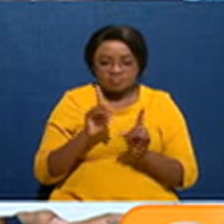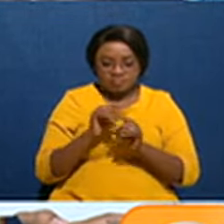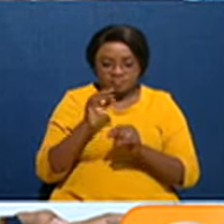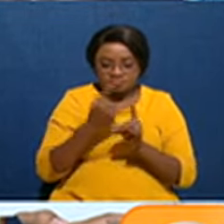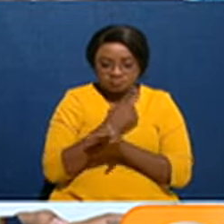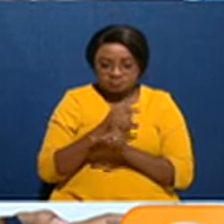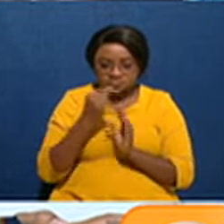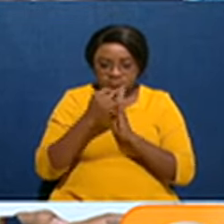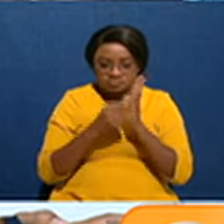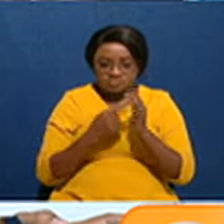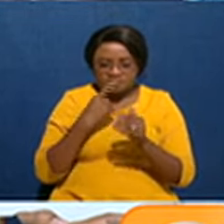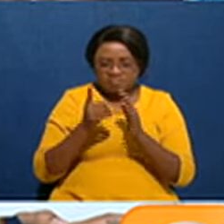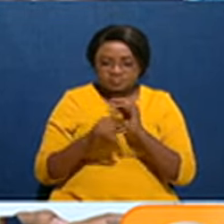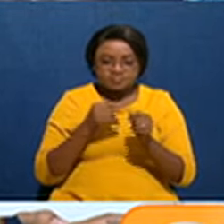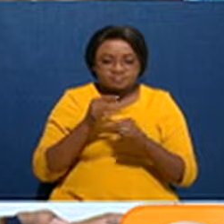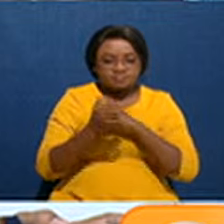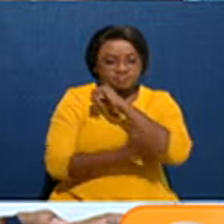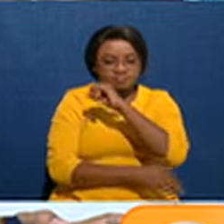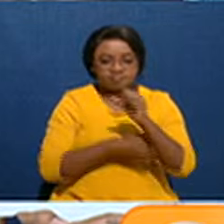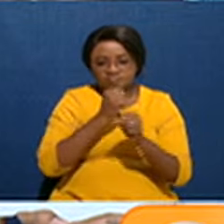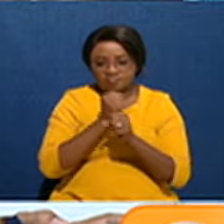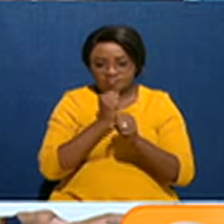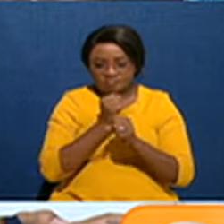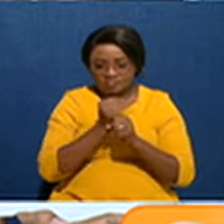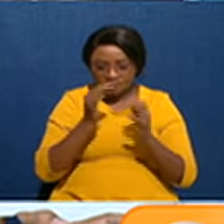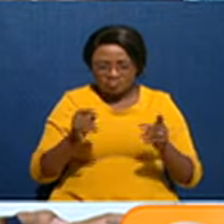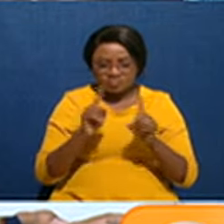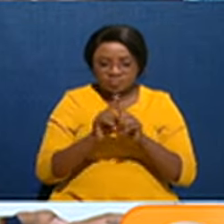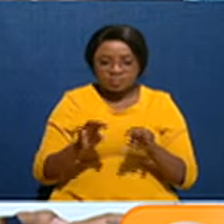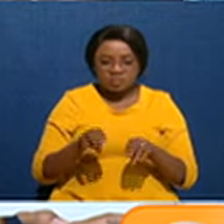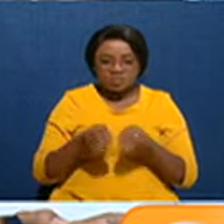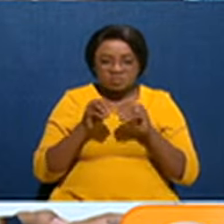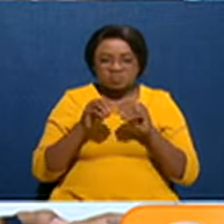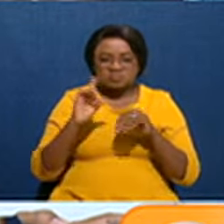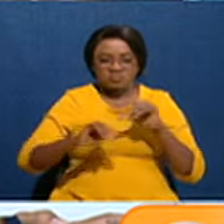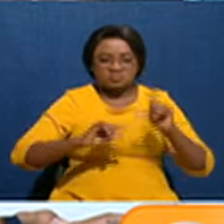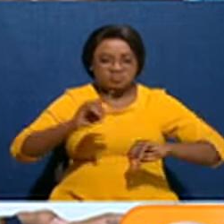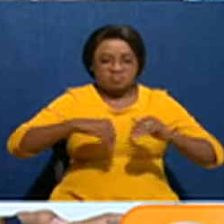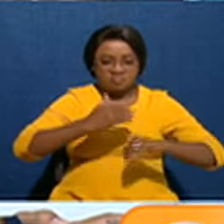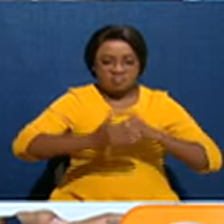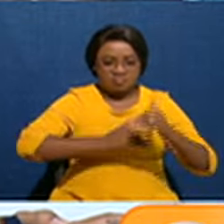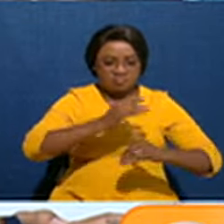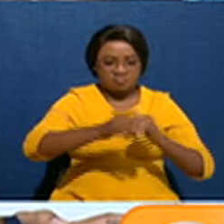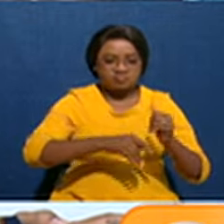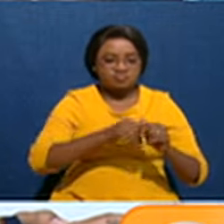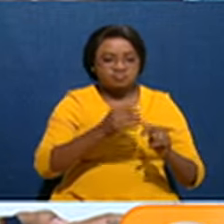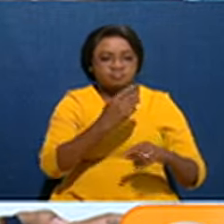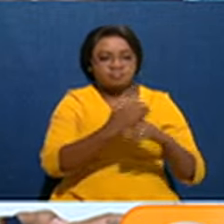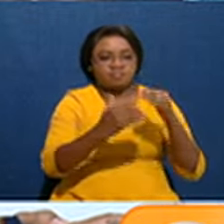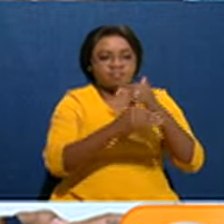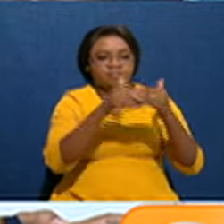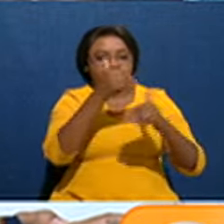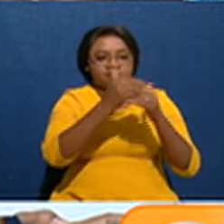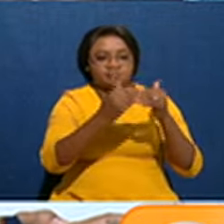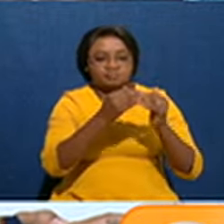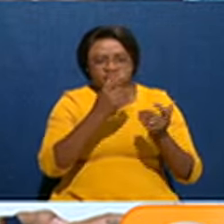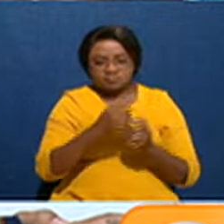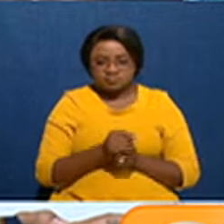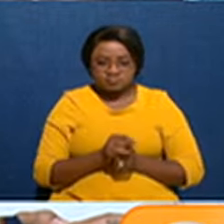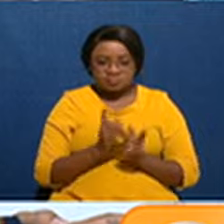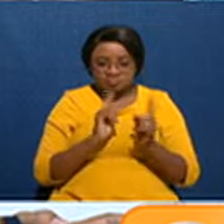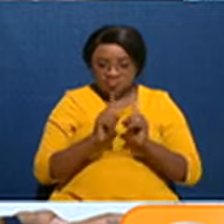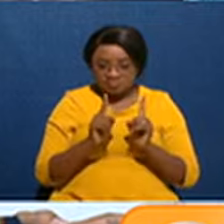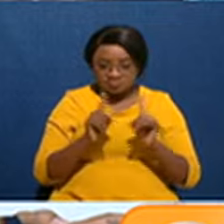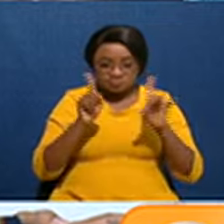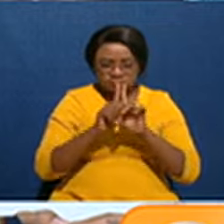includes poor workmanship and substandard materials that are put into these buildings. There is a growing demand,